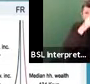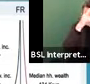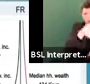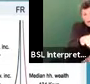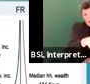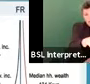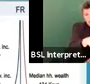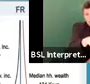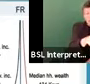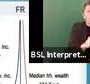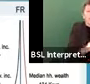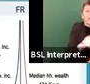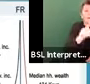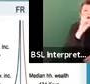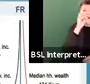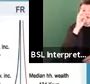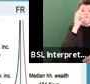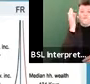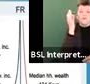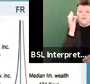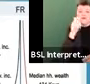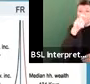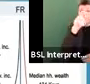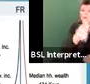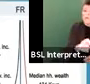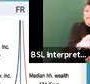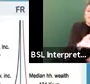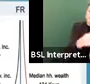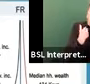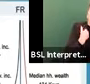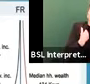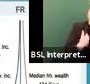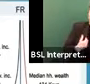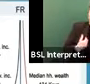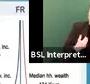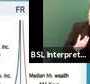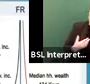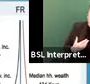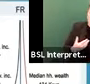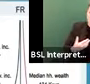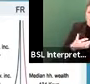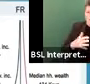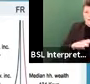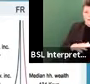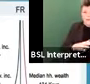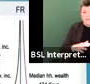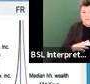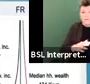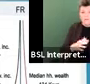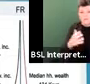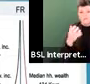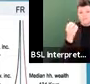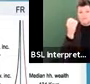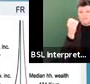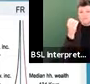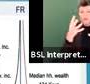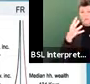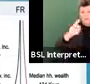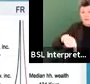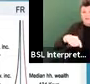richest French person is at something like 10,000 meters high in